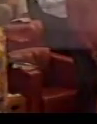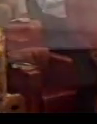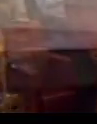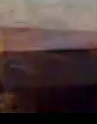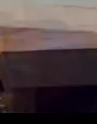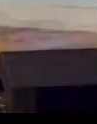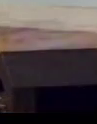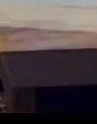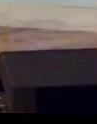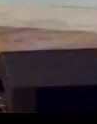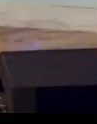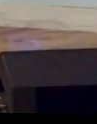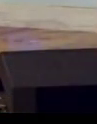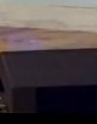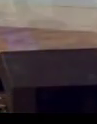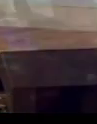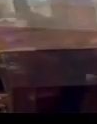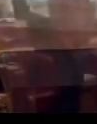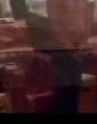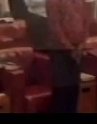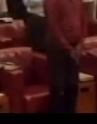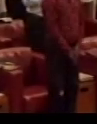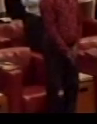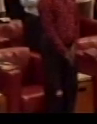Let the church say good amen. Amen.